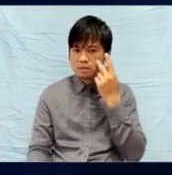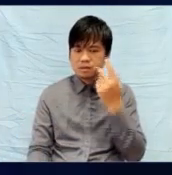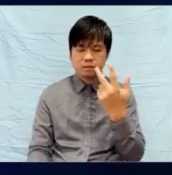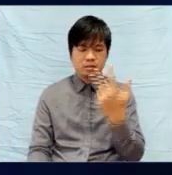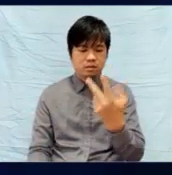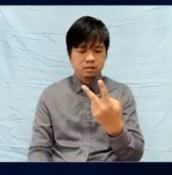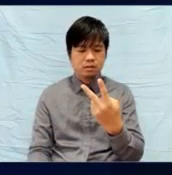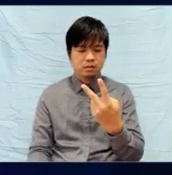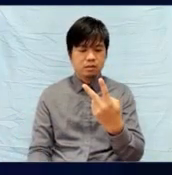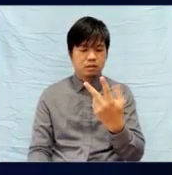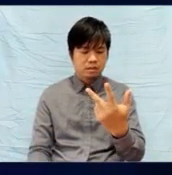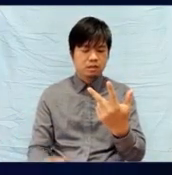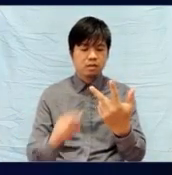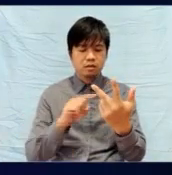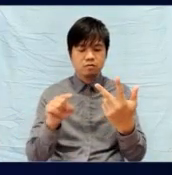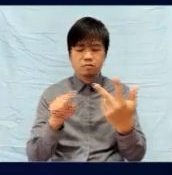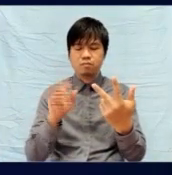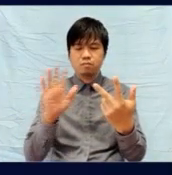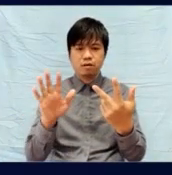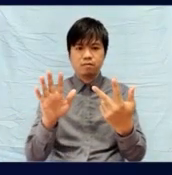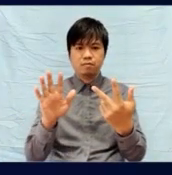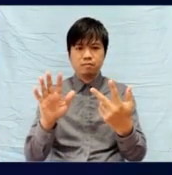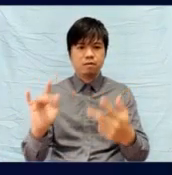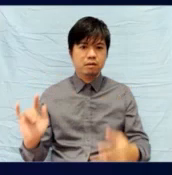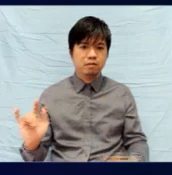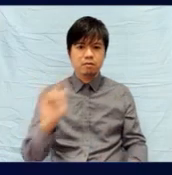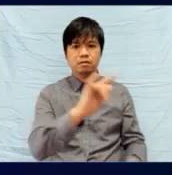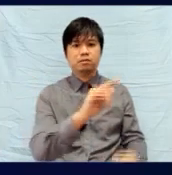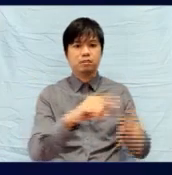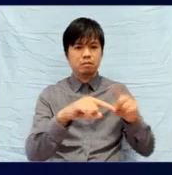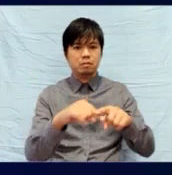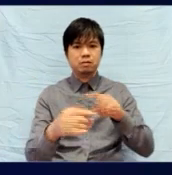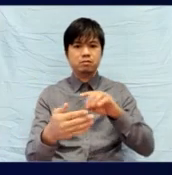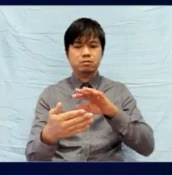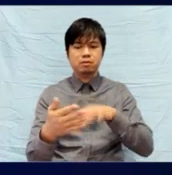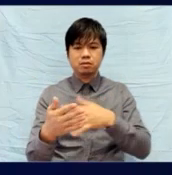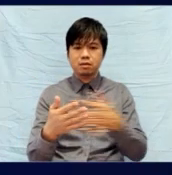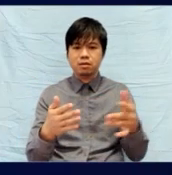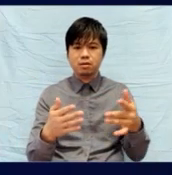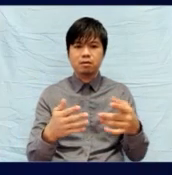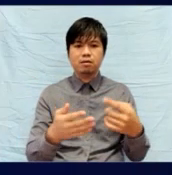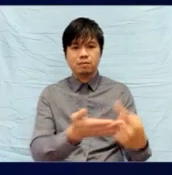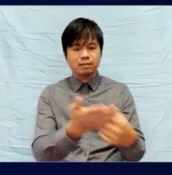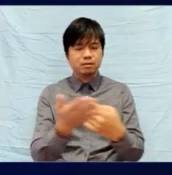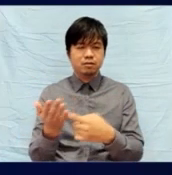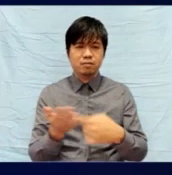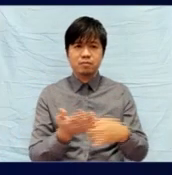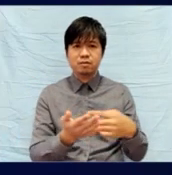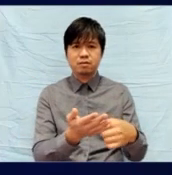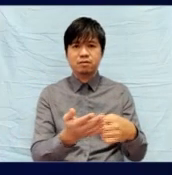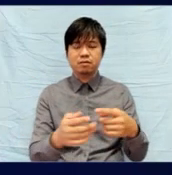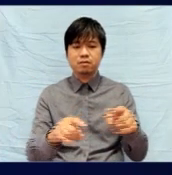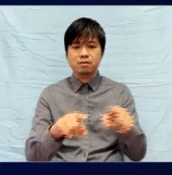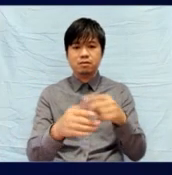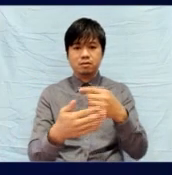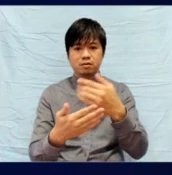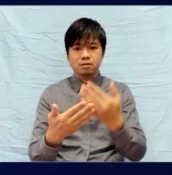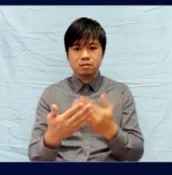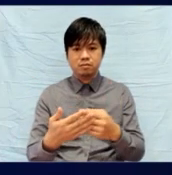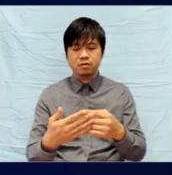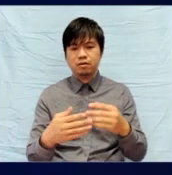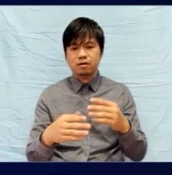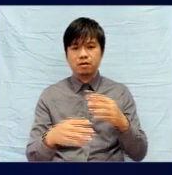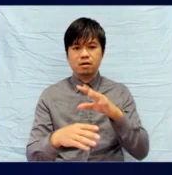flights depending on the schedule because as we discussed earlier, some of the affected flights from the